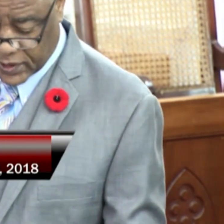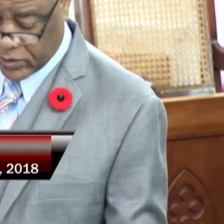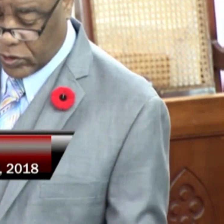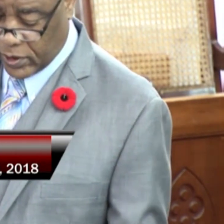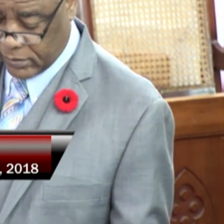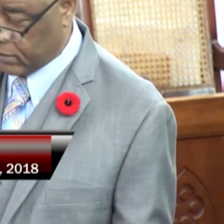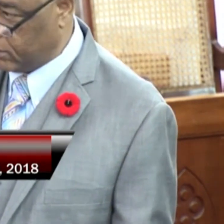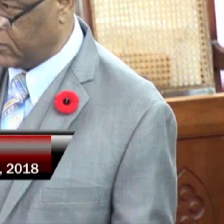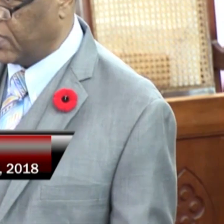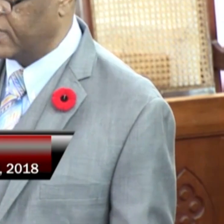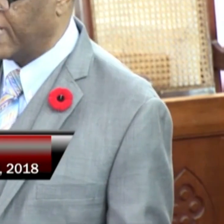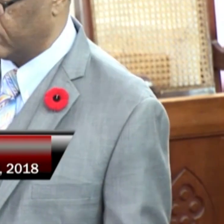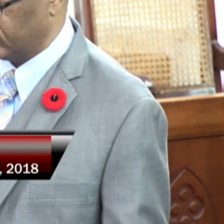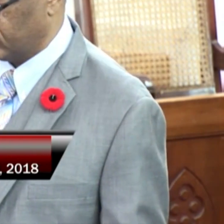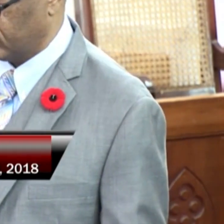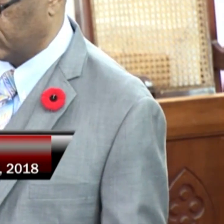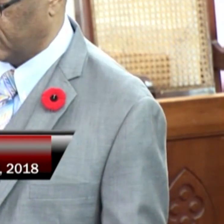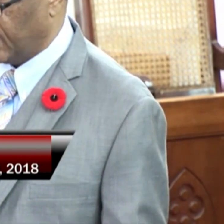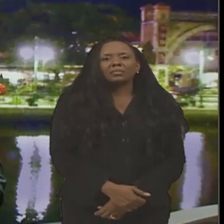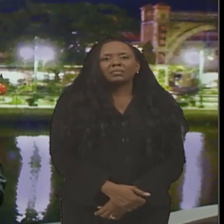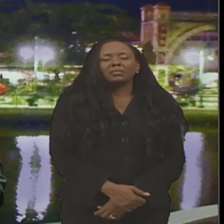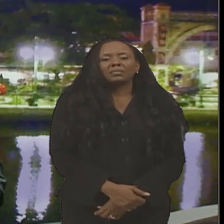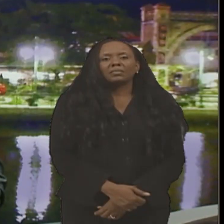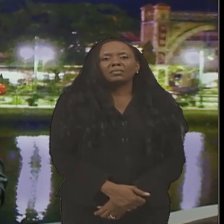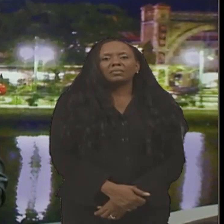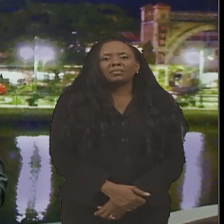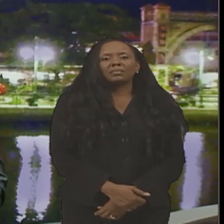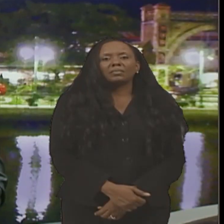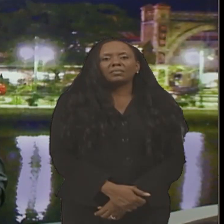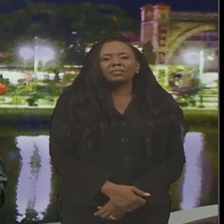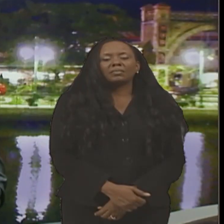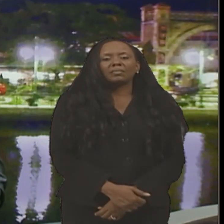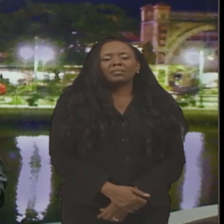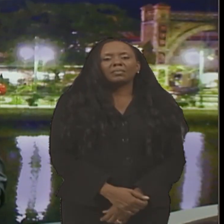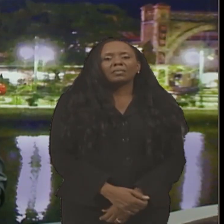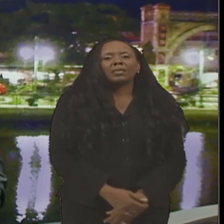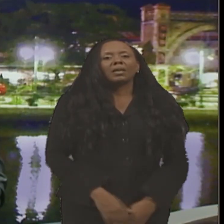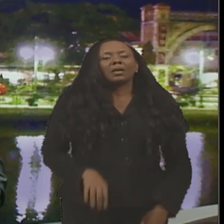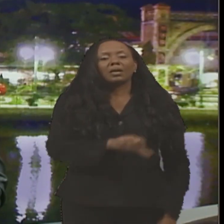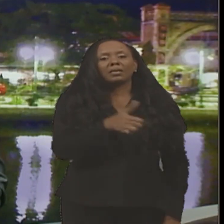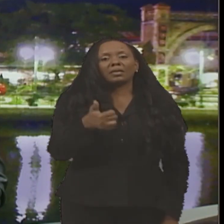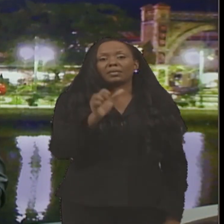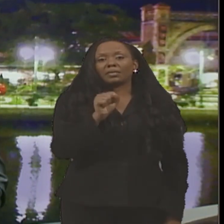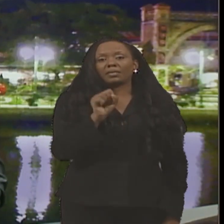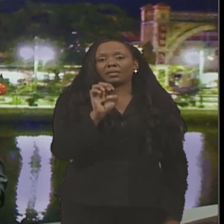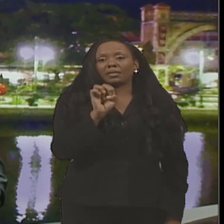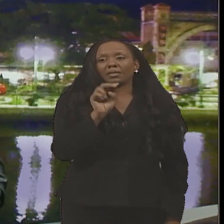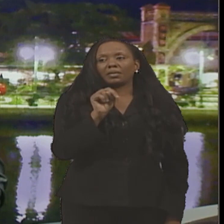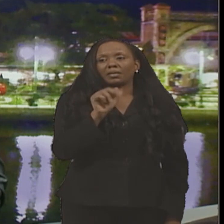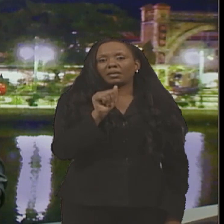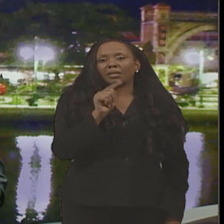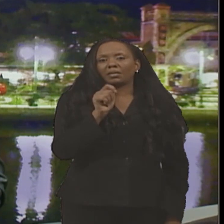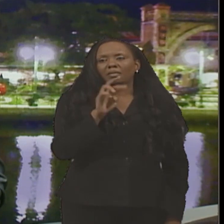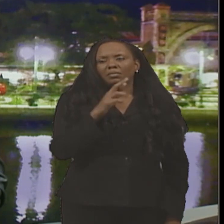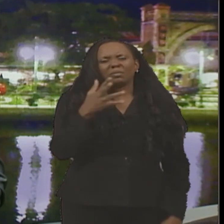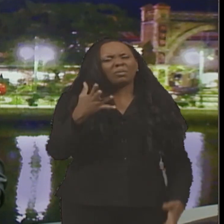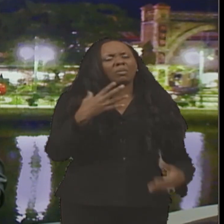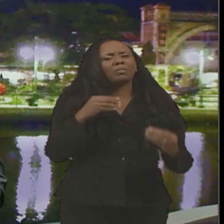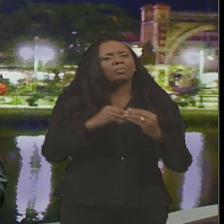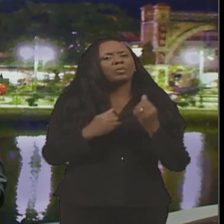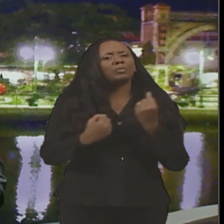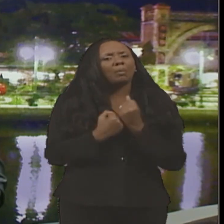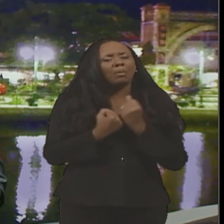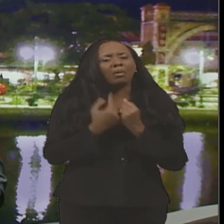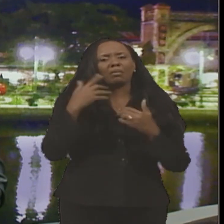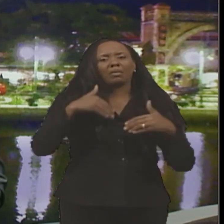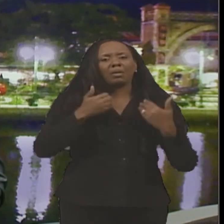all those years ago still dead. And as a government senator is calling for greater support for young people in educational